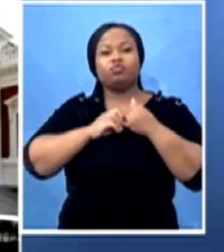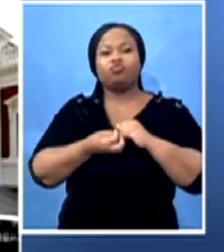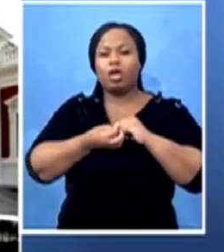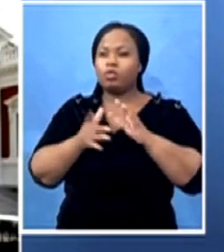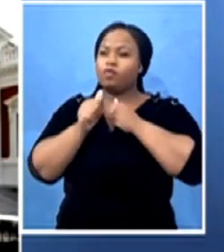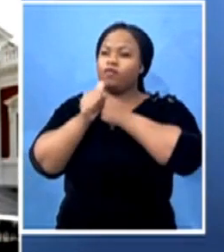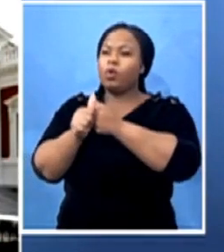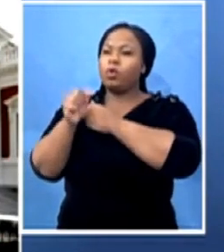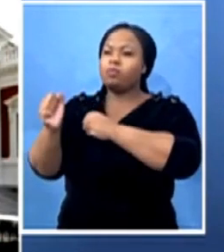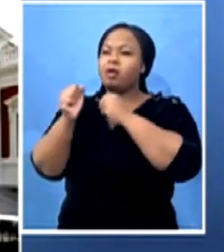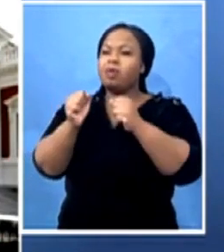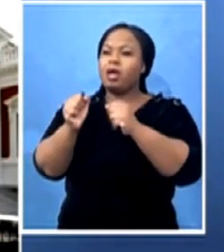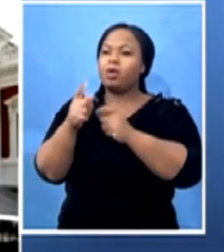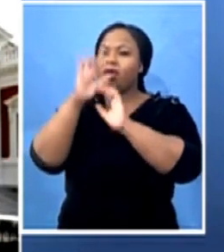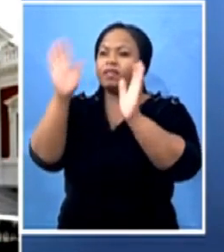in military.